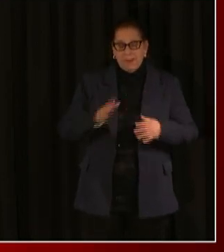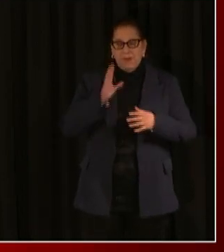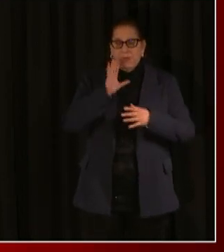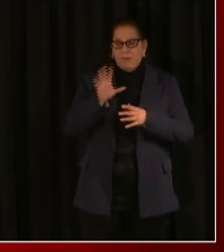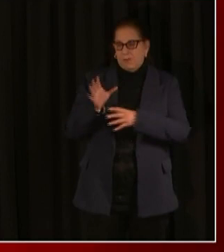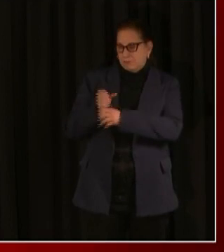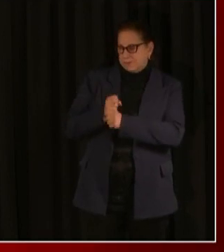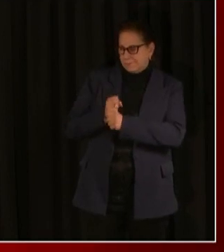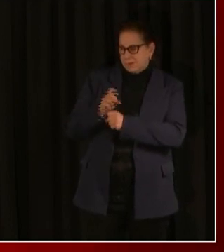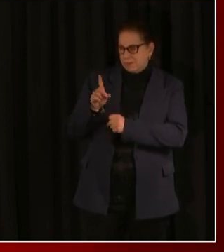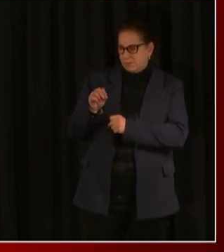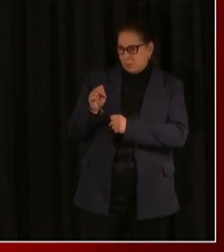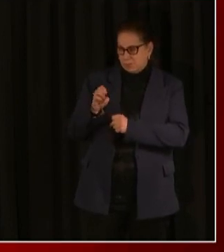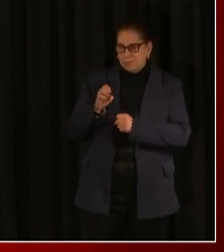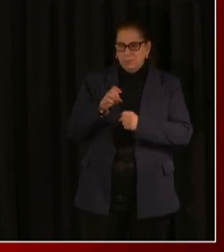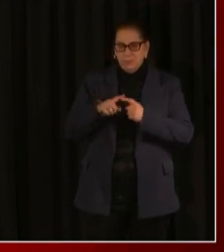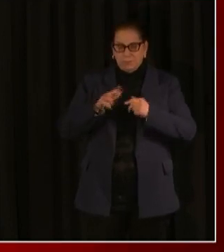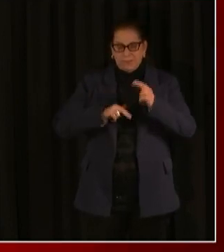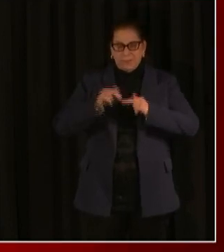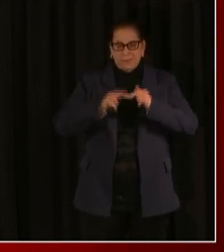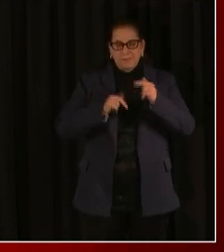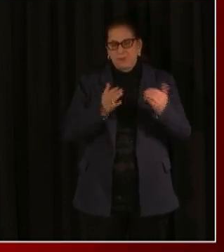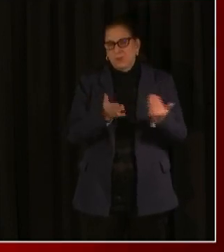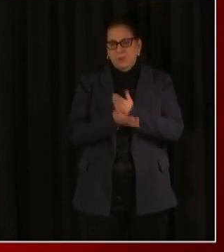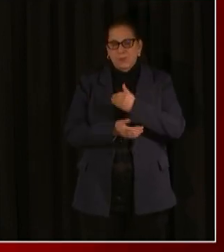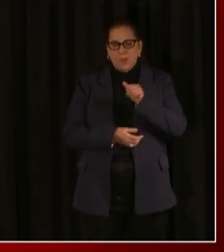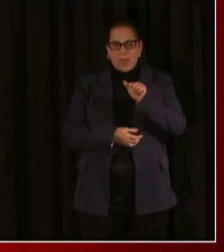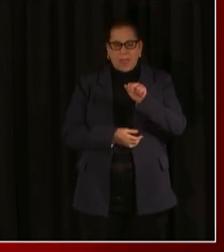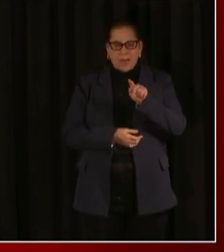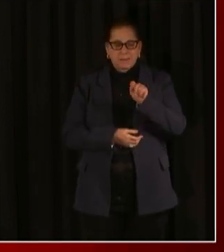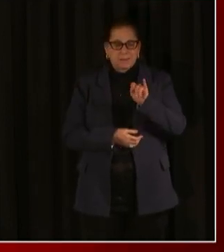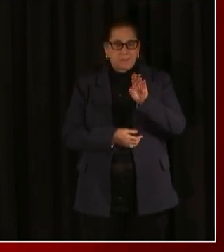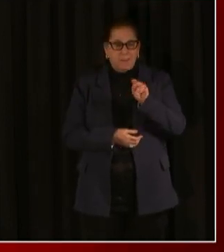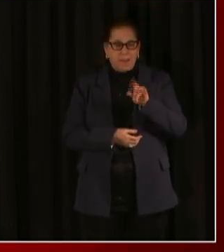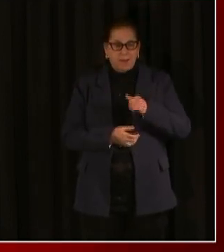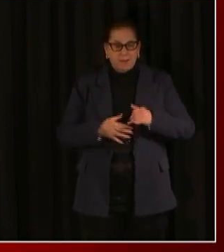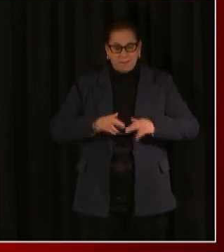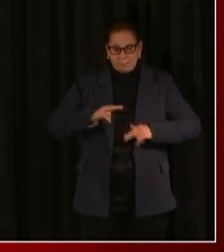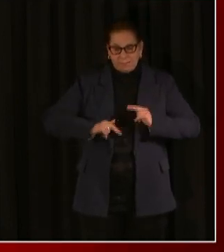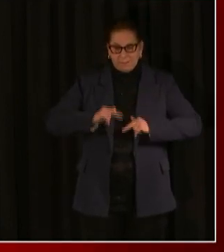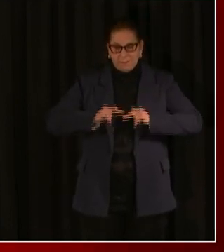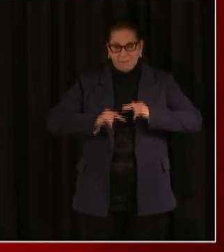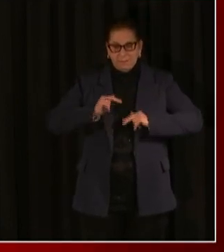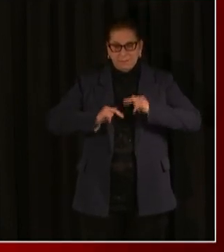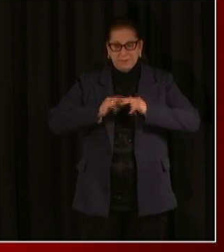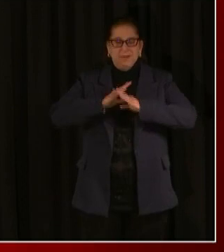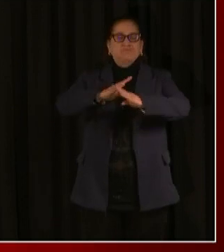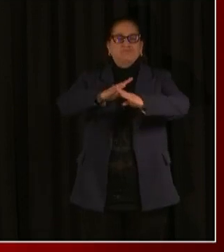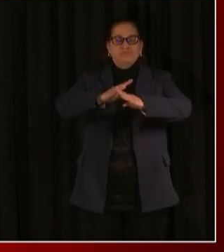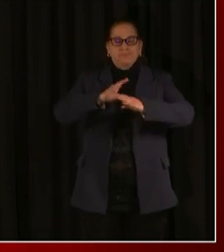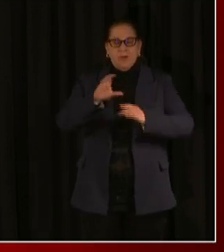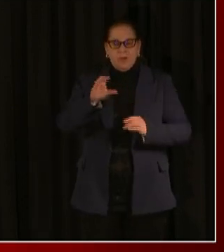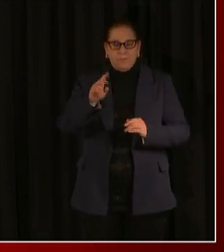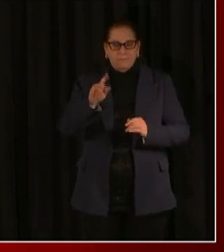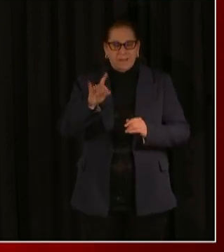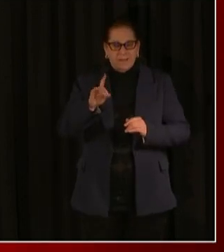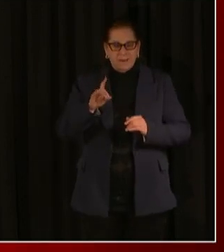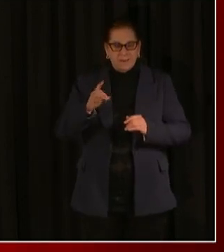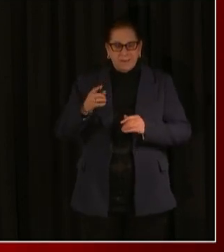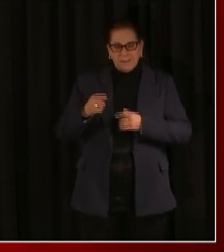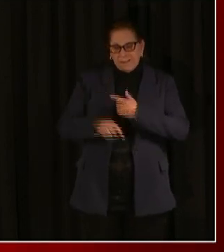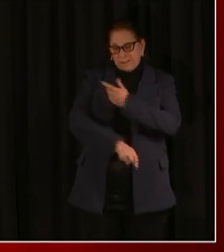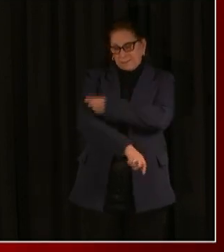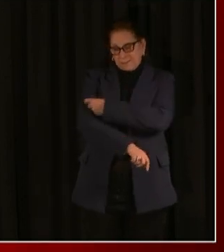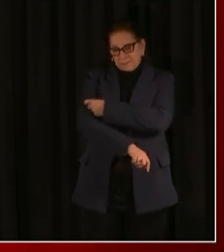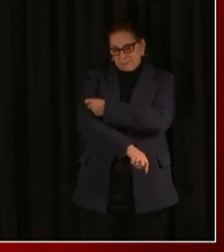And your body is then able to make that spike protein, and it basically, your body then reacts